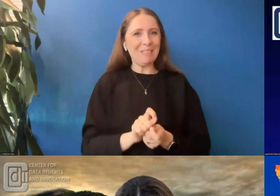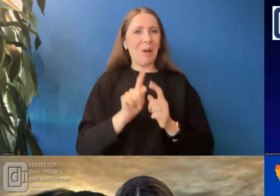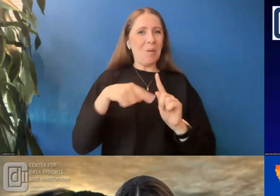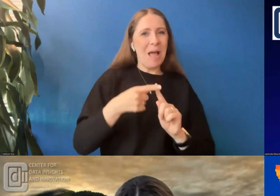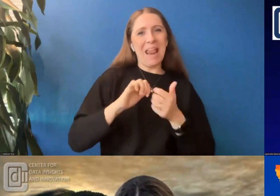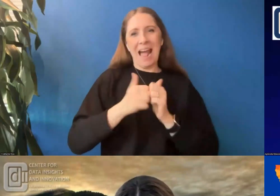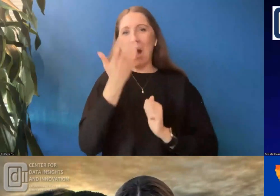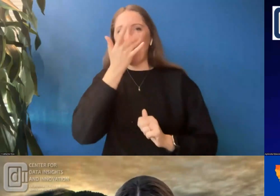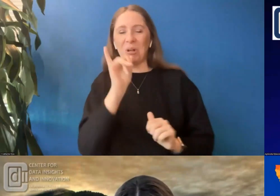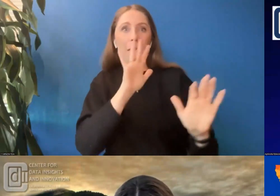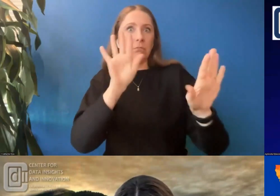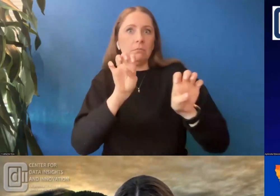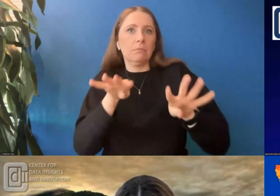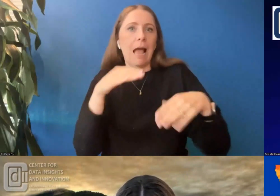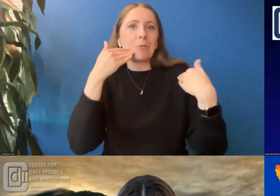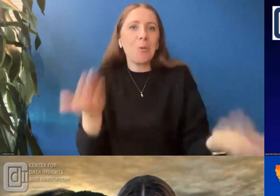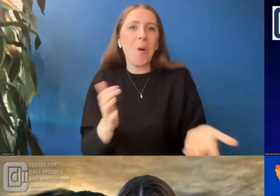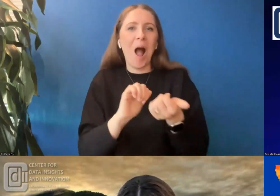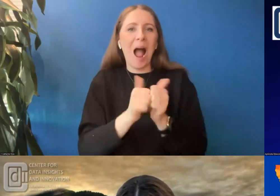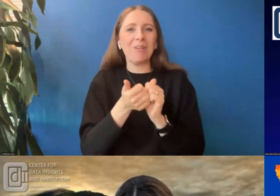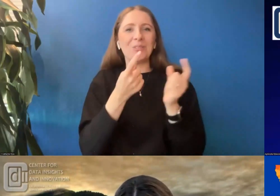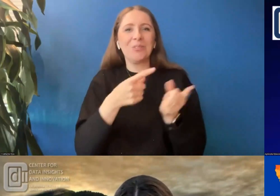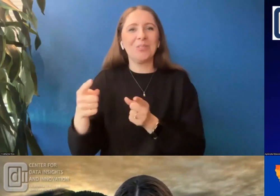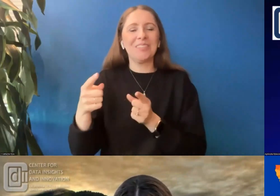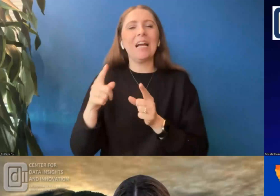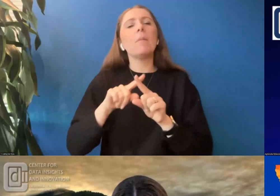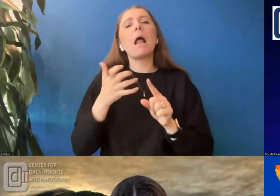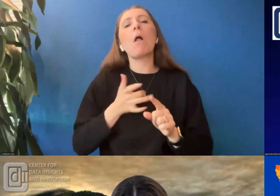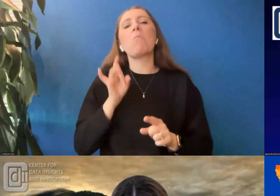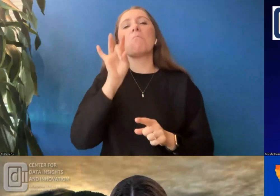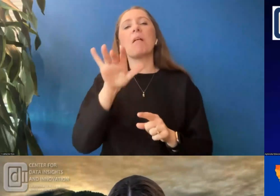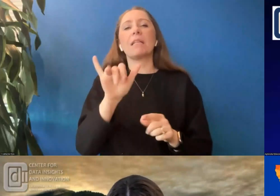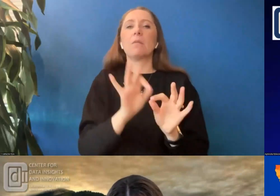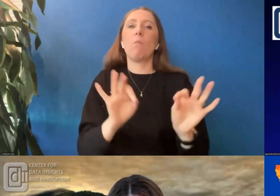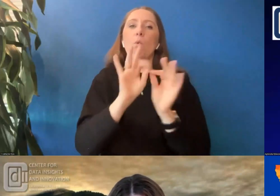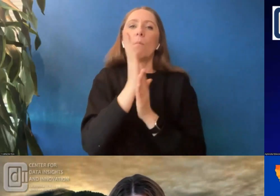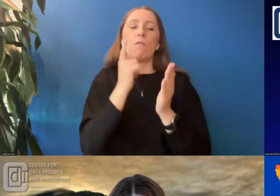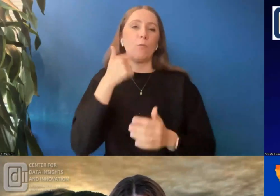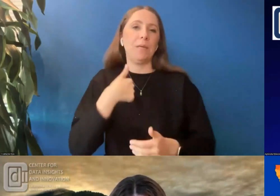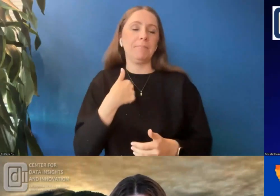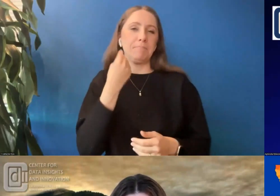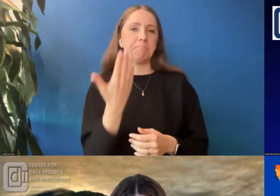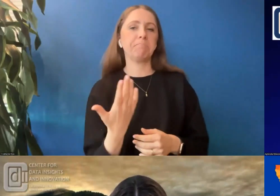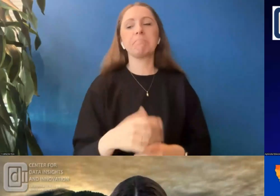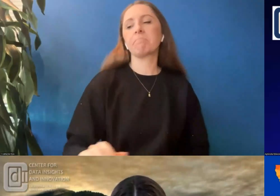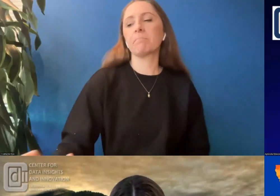going to look like or how I'm going to make it happen. I just wanted to call out that that's another really important piece for me.